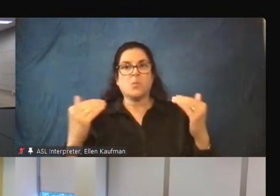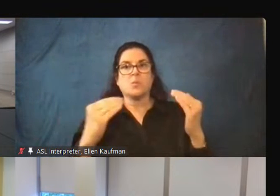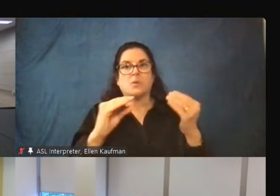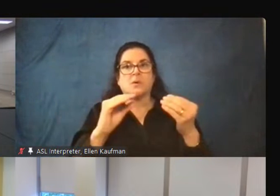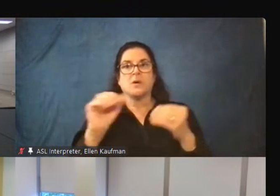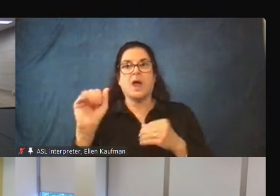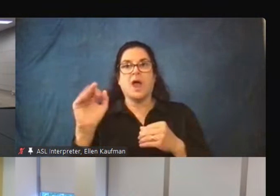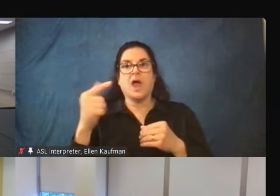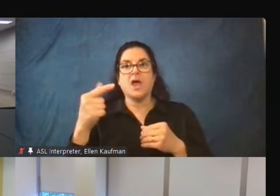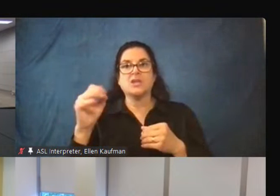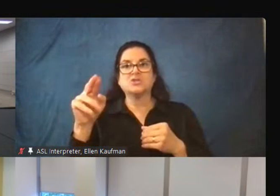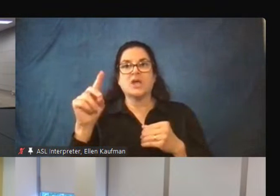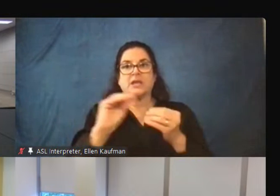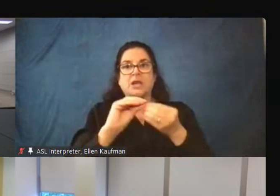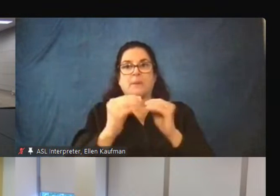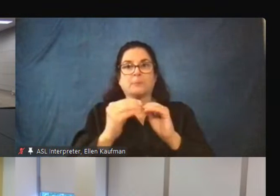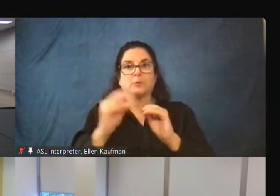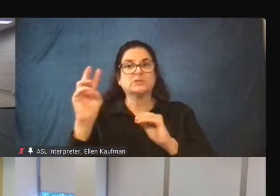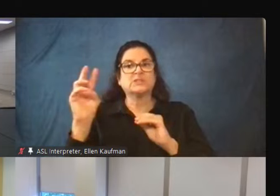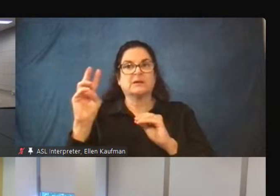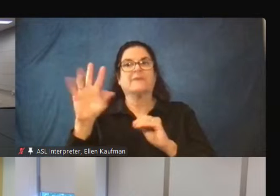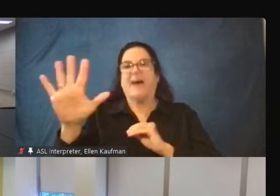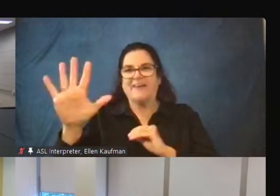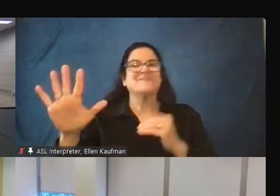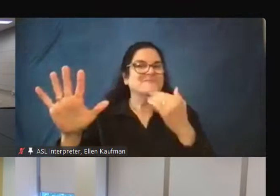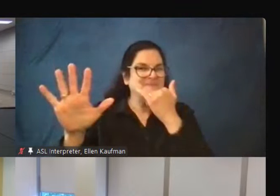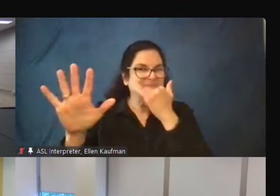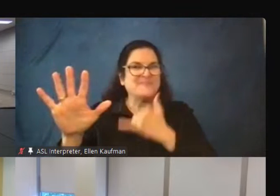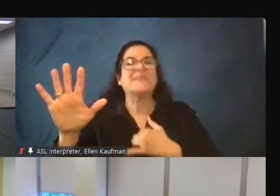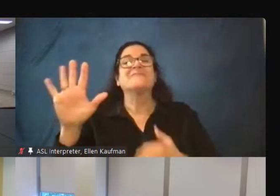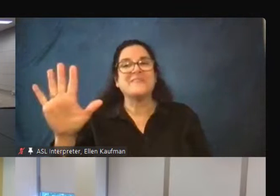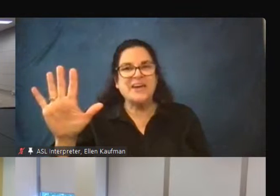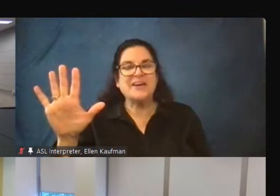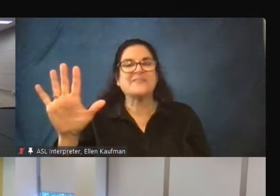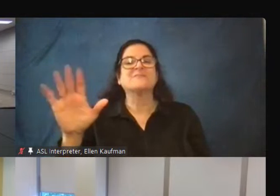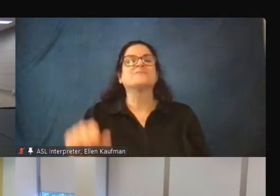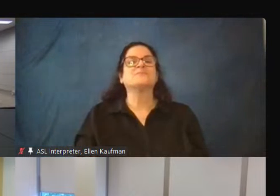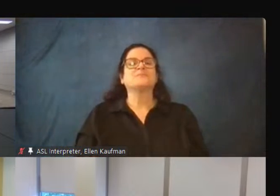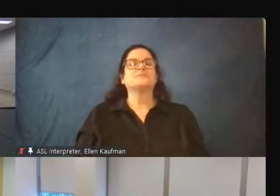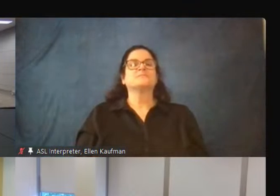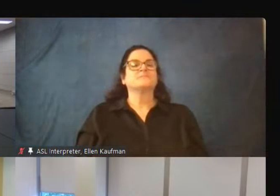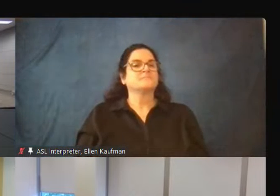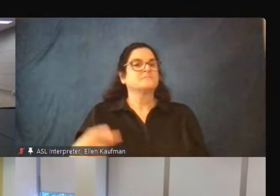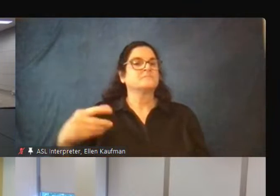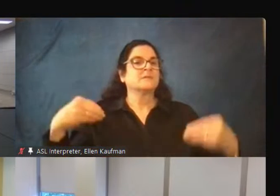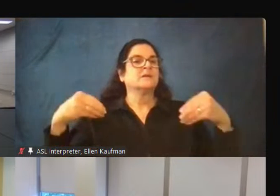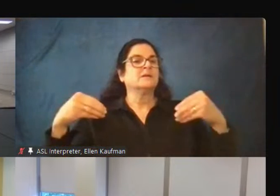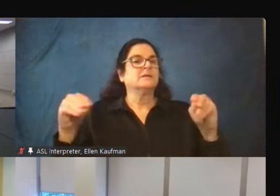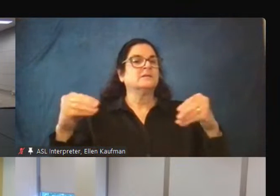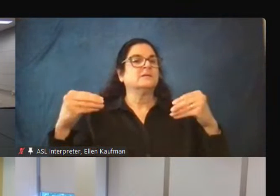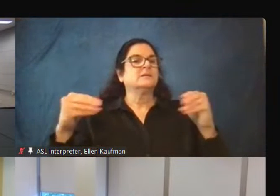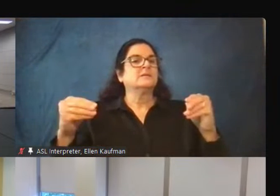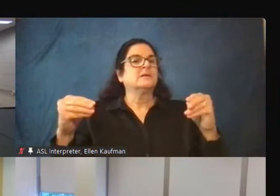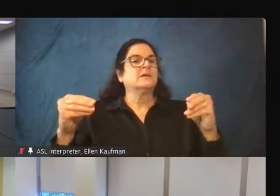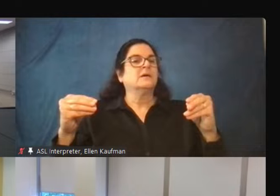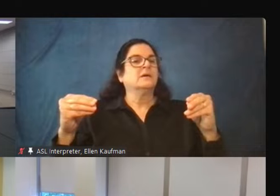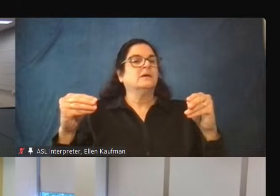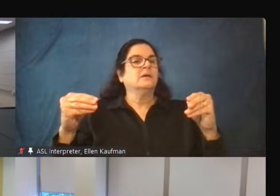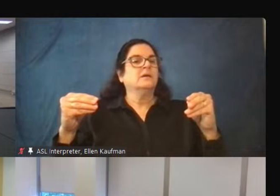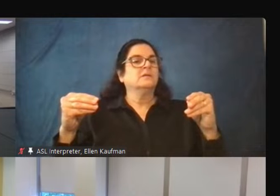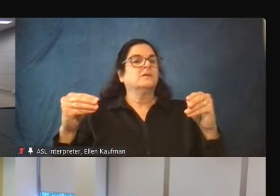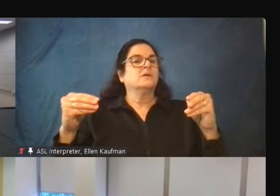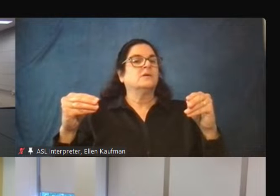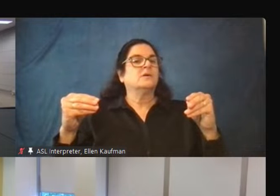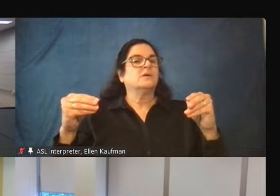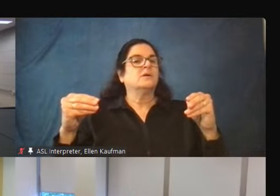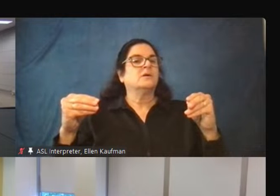6. Five. Purchase and sales award recommendations, contracts